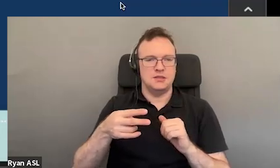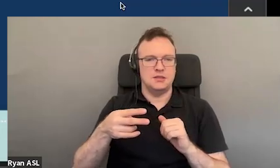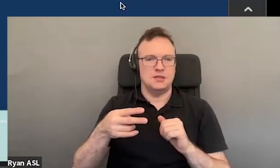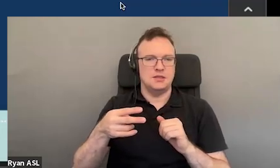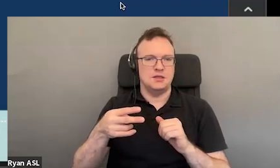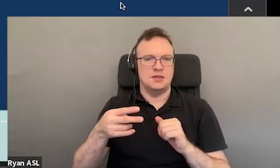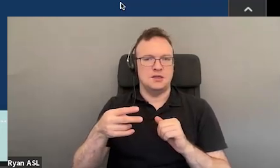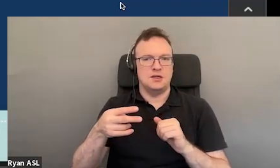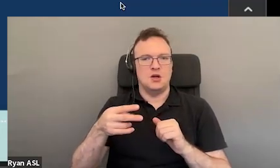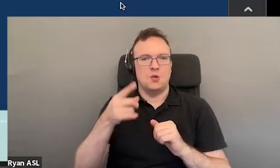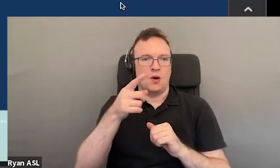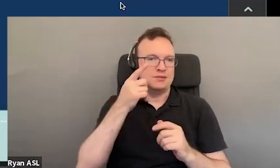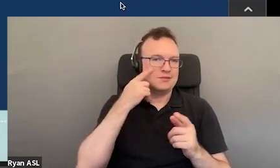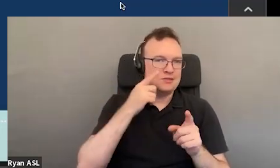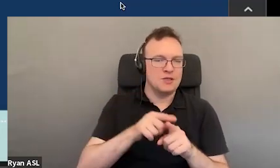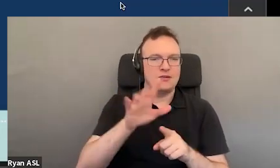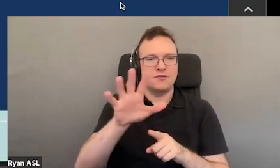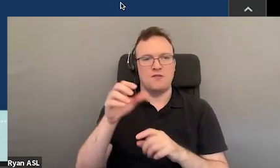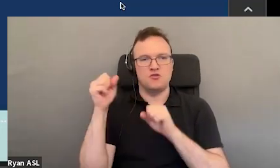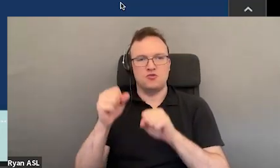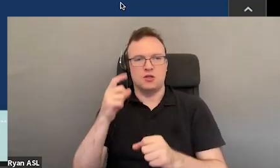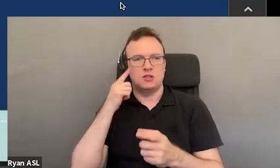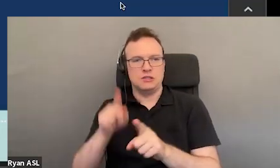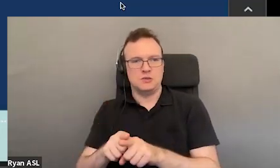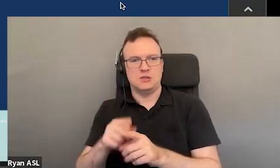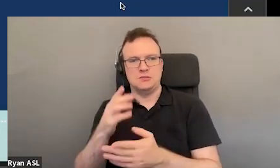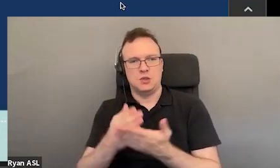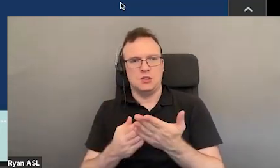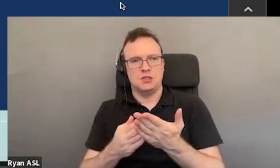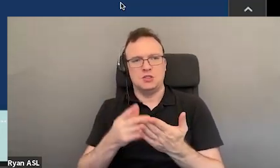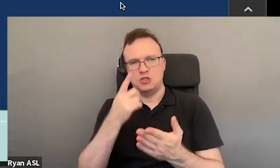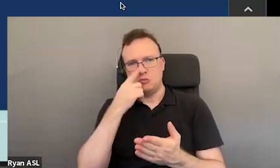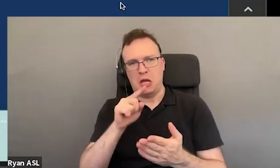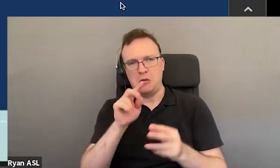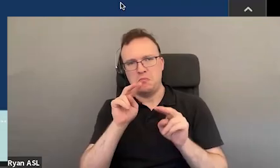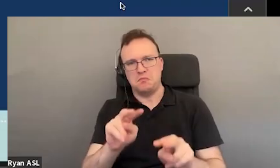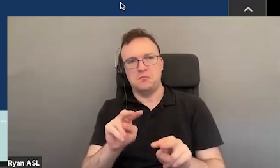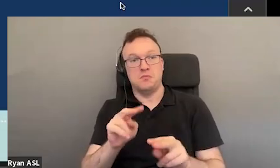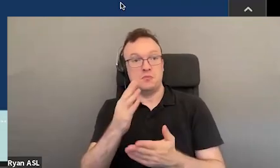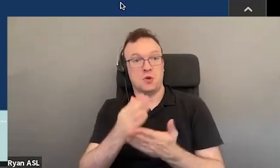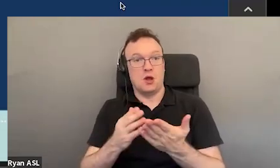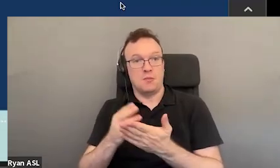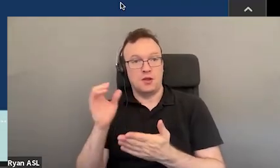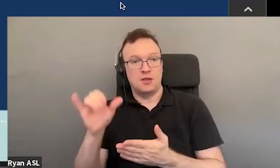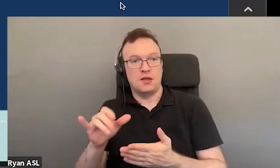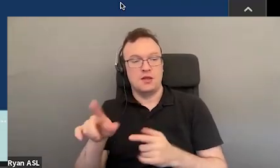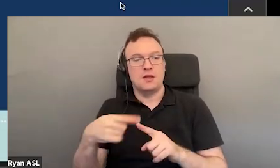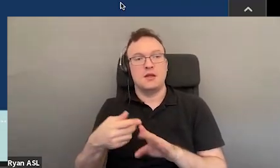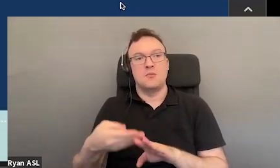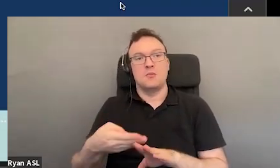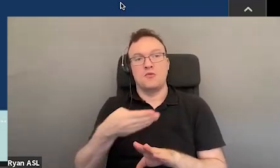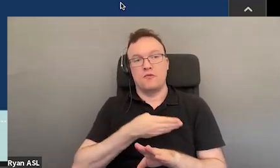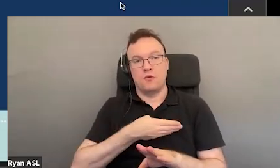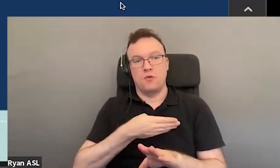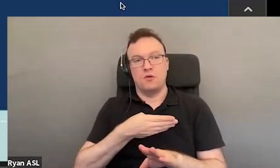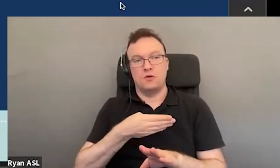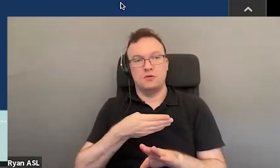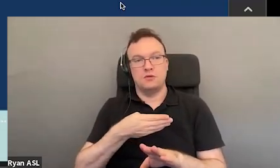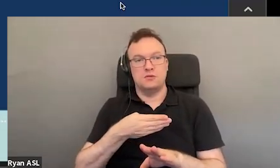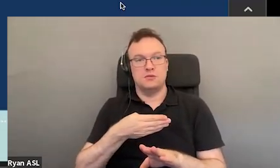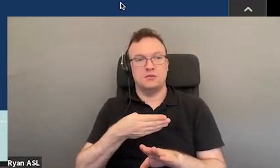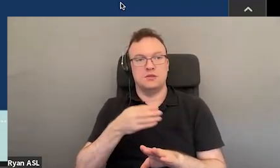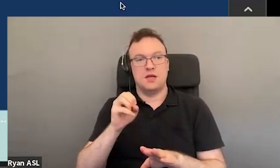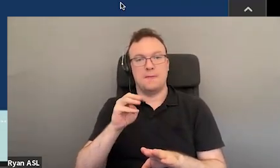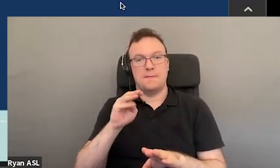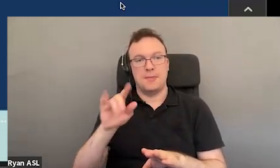strongly agree section. So if you don't mind taking a few moments for that. And before we have Emil come